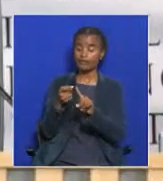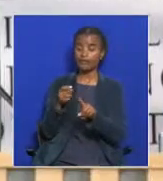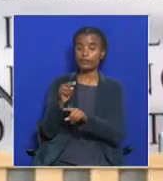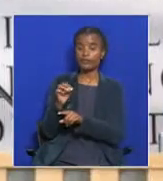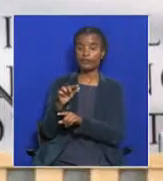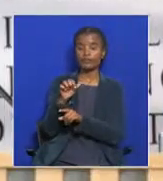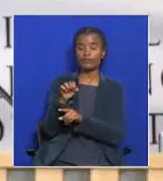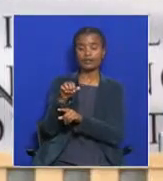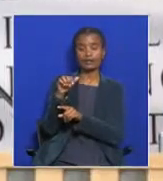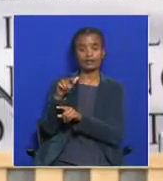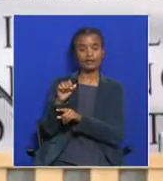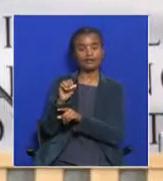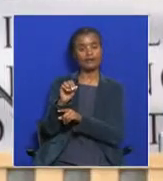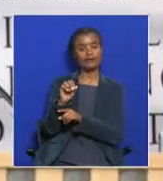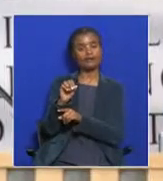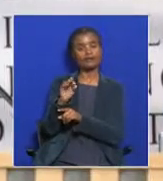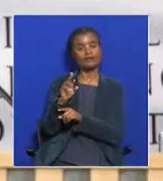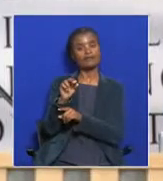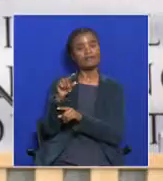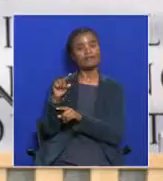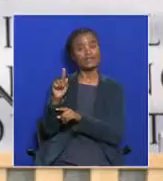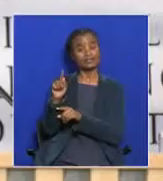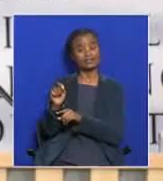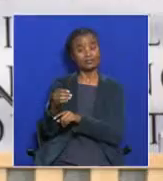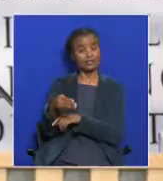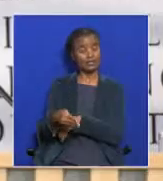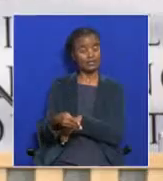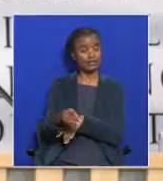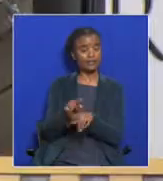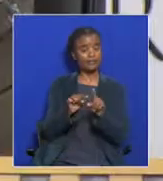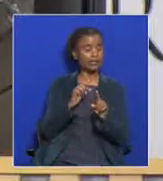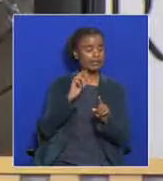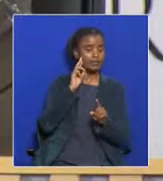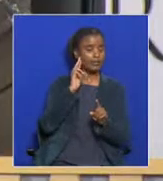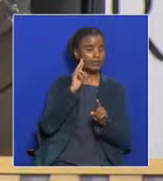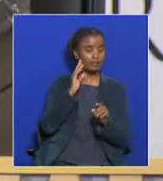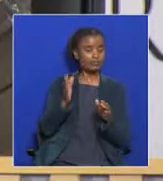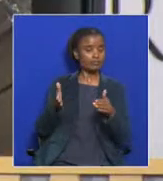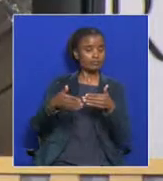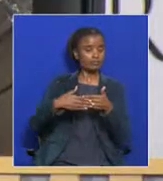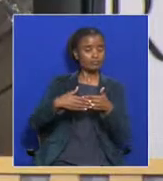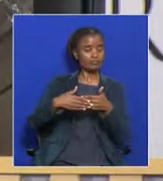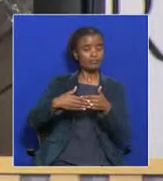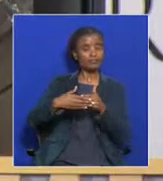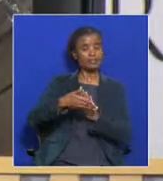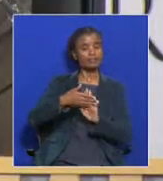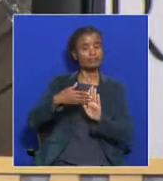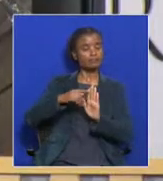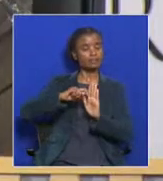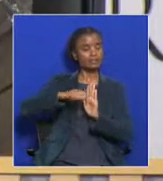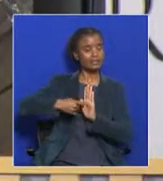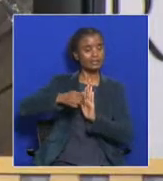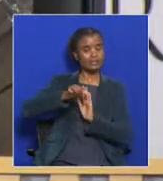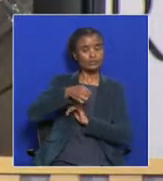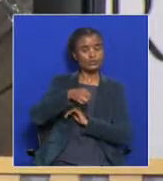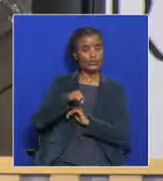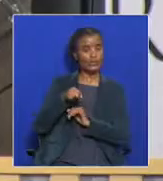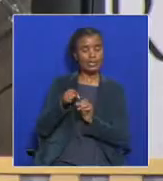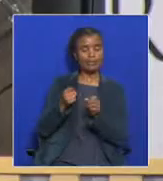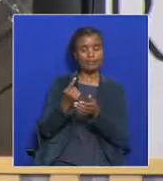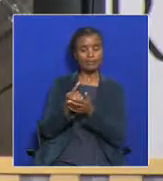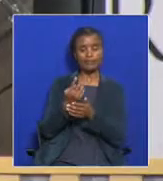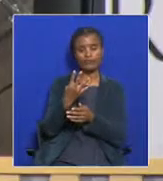And the reason I couldn't remember whether it was resealed, this happened nearly 5 years ago. I can't remember every single